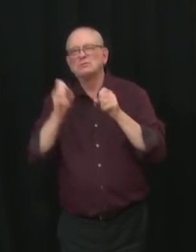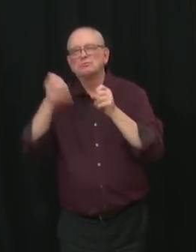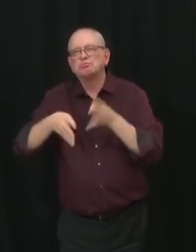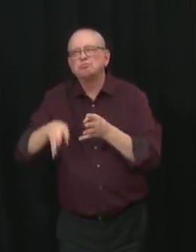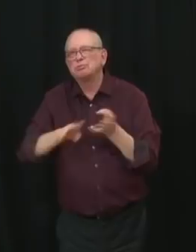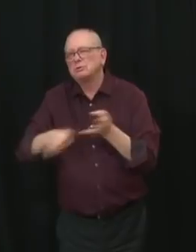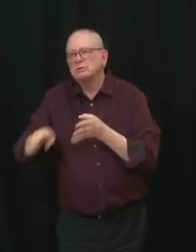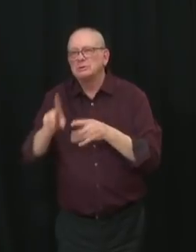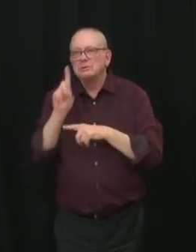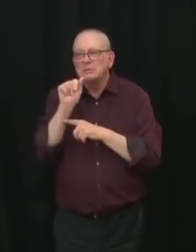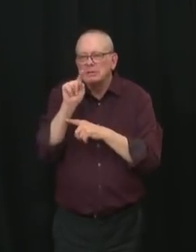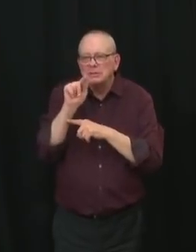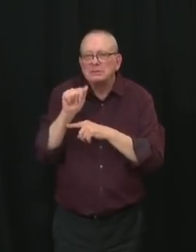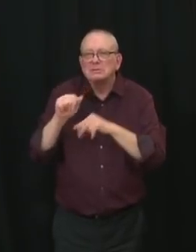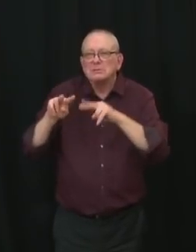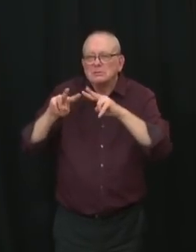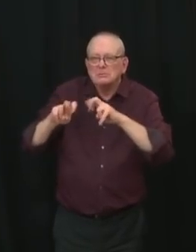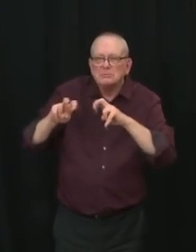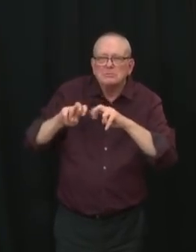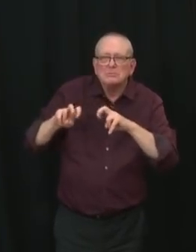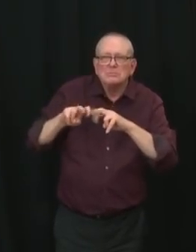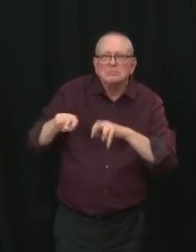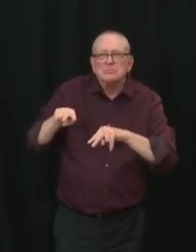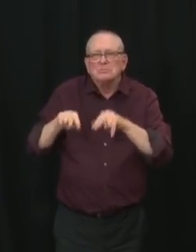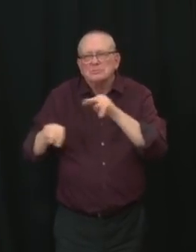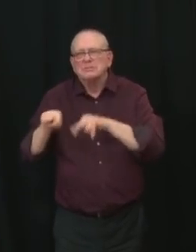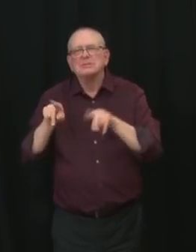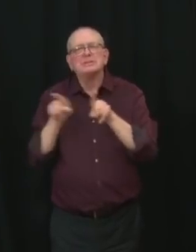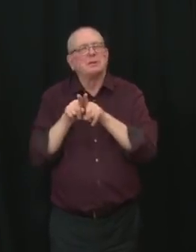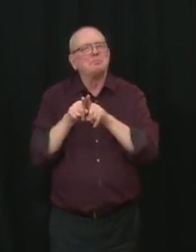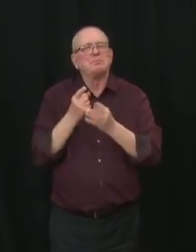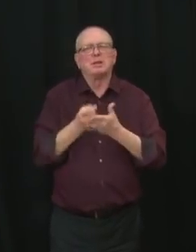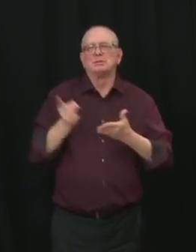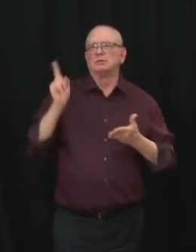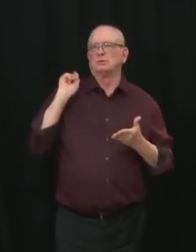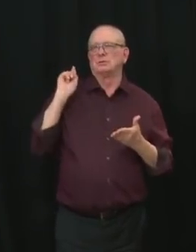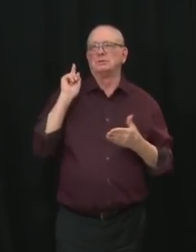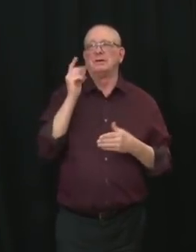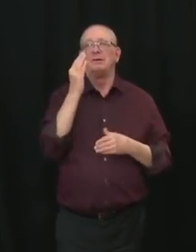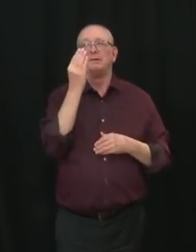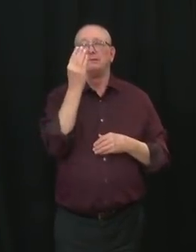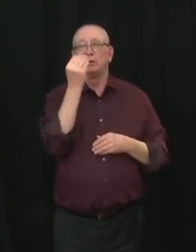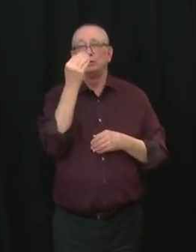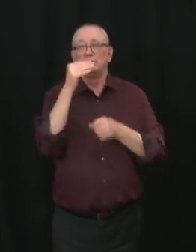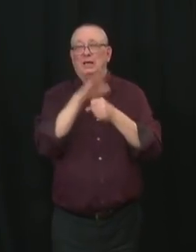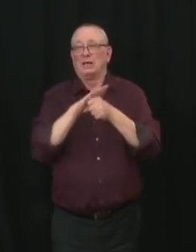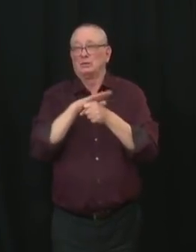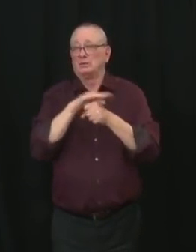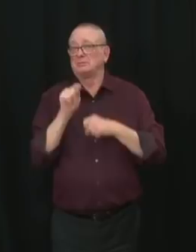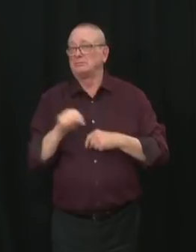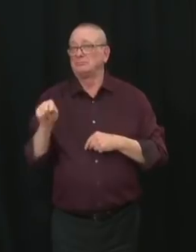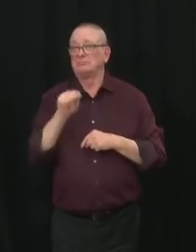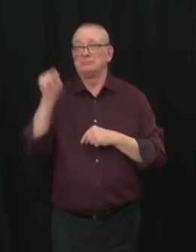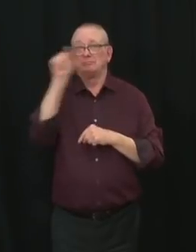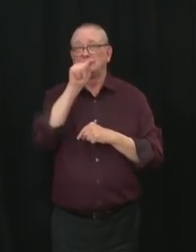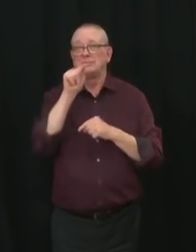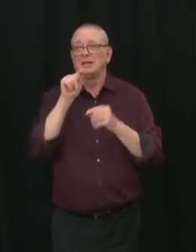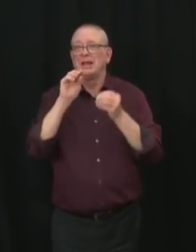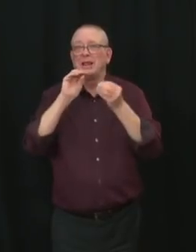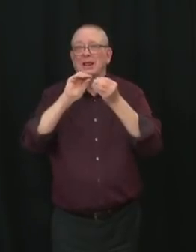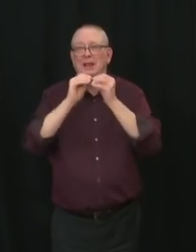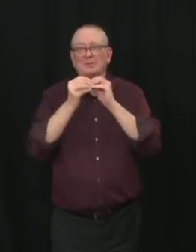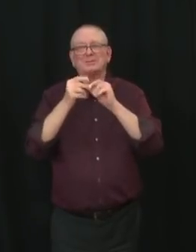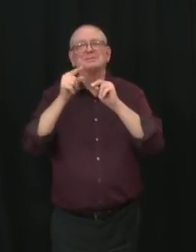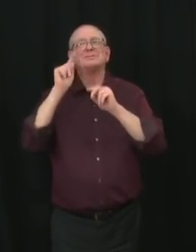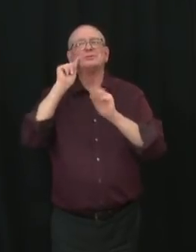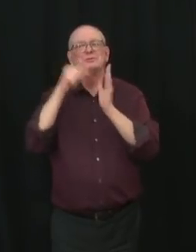continues to be the same case as last week. And most importantly, we've seen significant declines in the trends